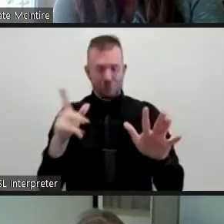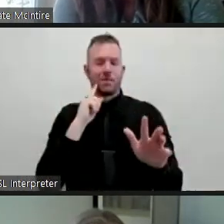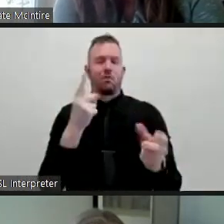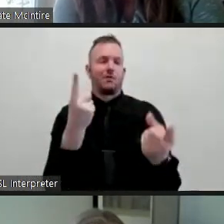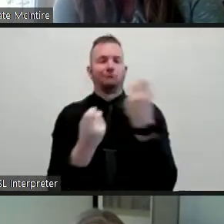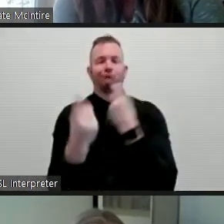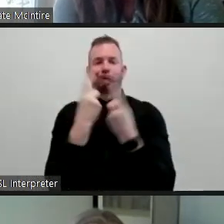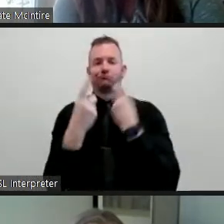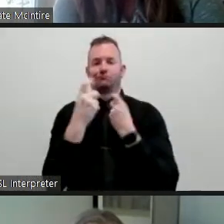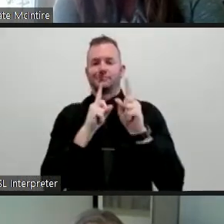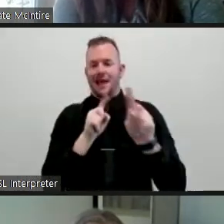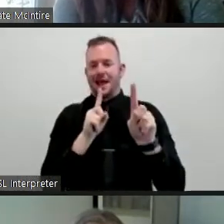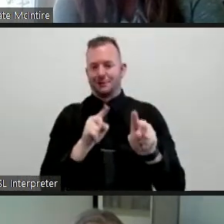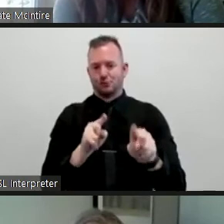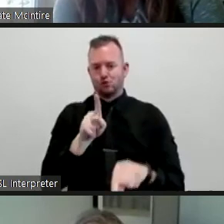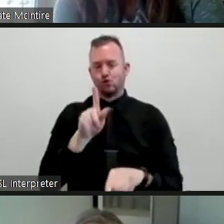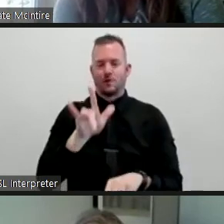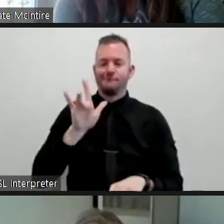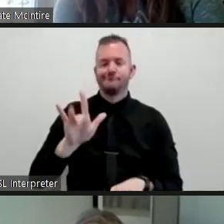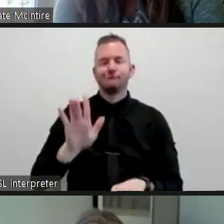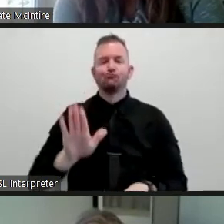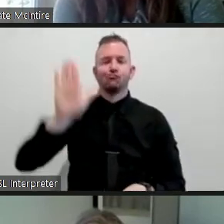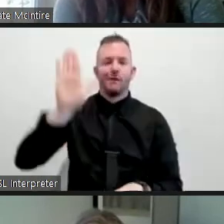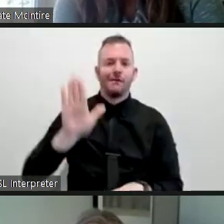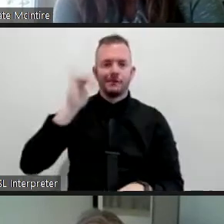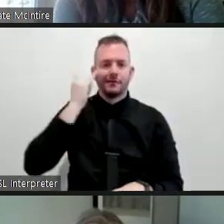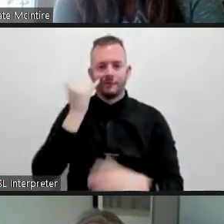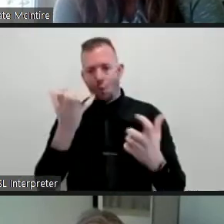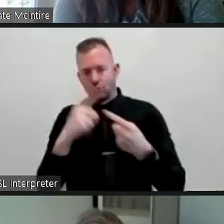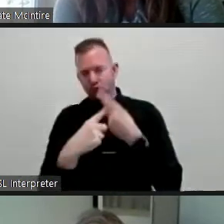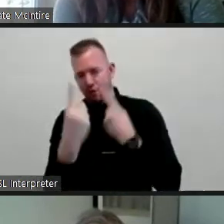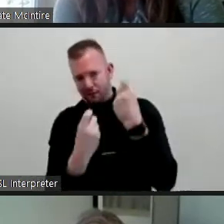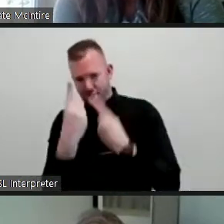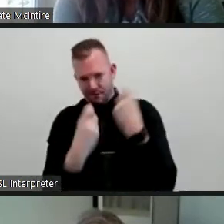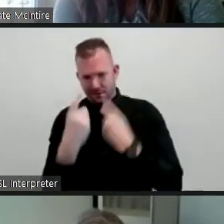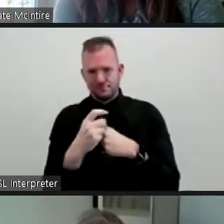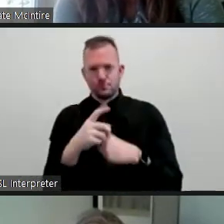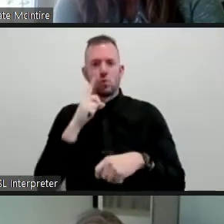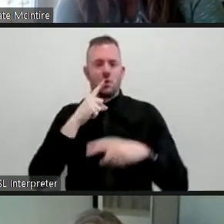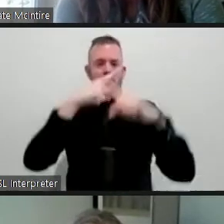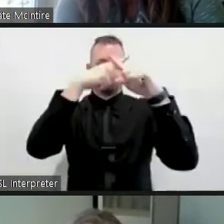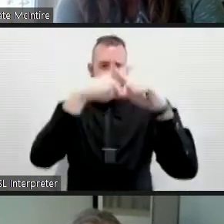on you and unmute you, and we'll go from there. But for now, let's go ahead and get started with Dr. Herlihy.